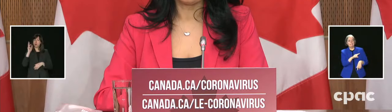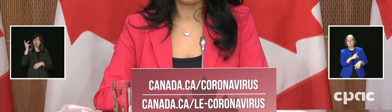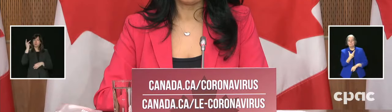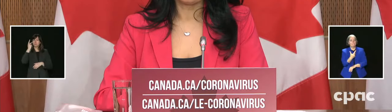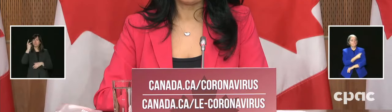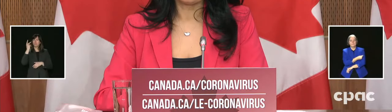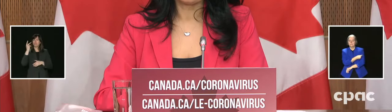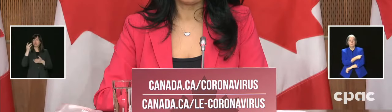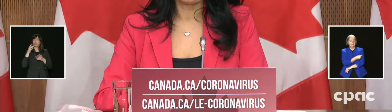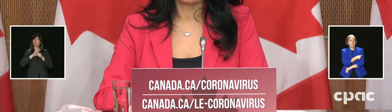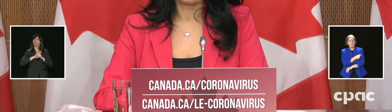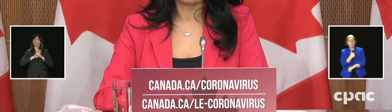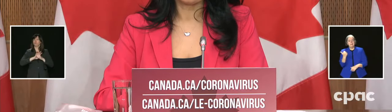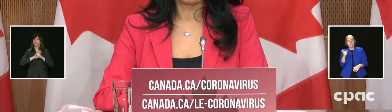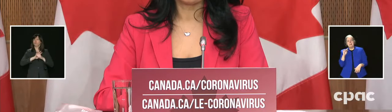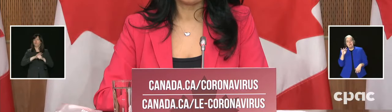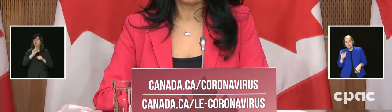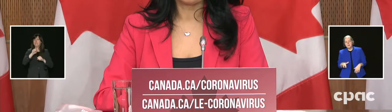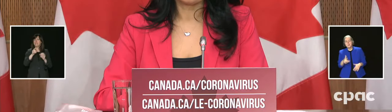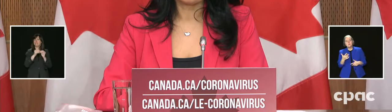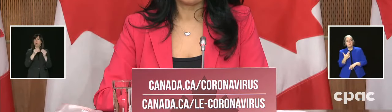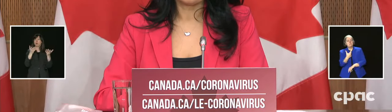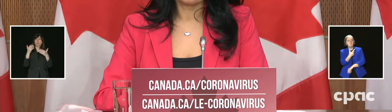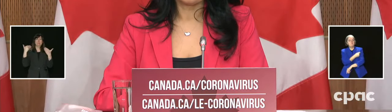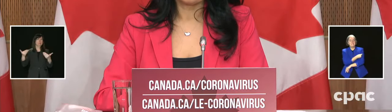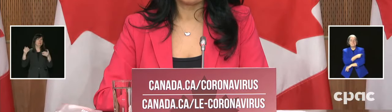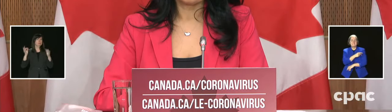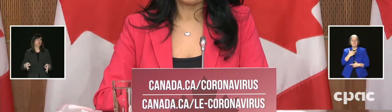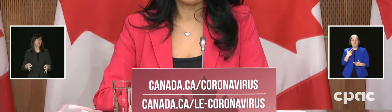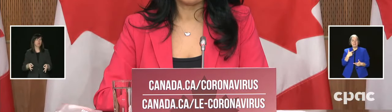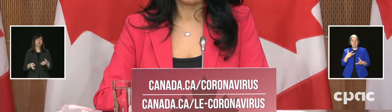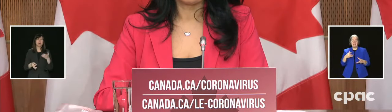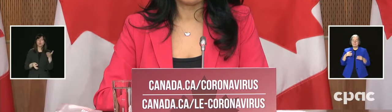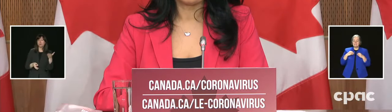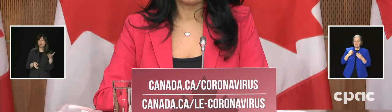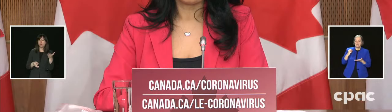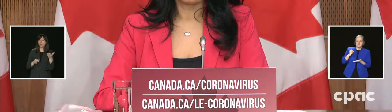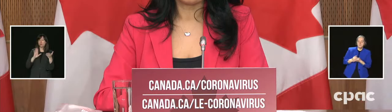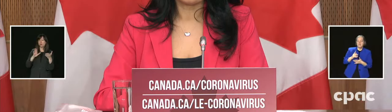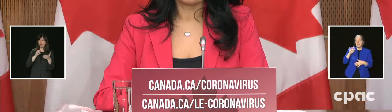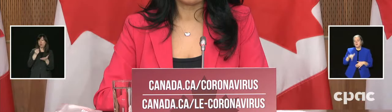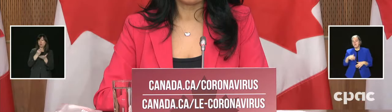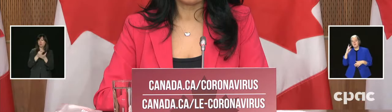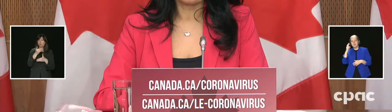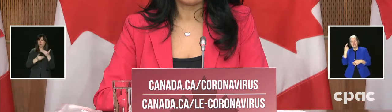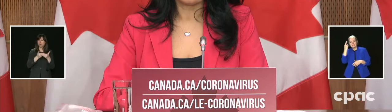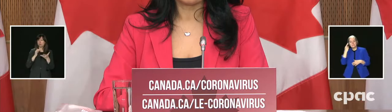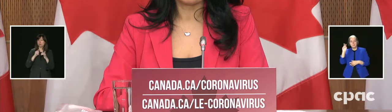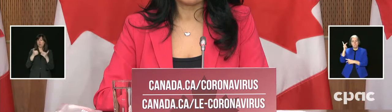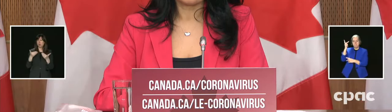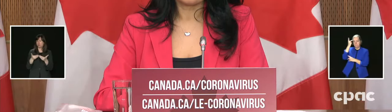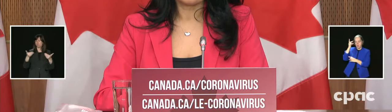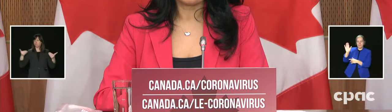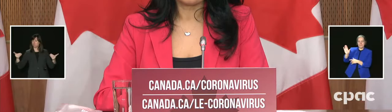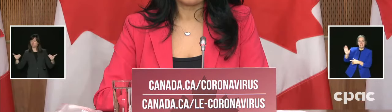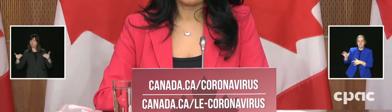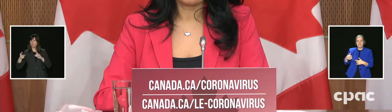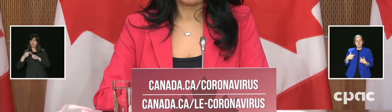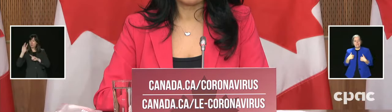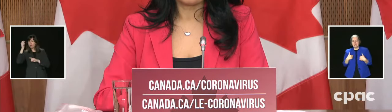just wondering if you can outline the degree to which you keep the approval process, separate from